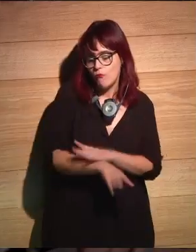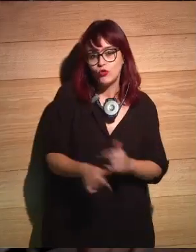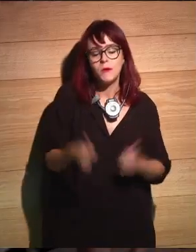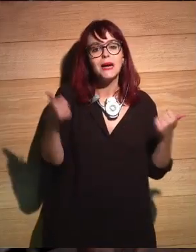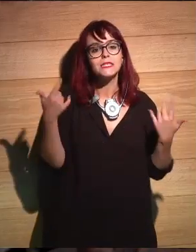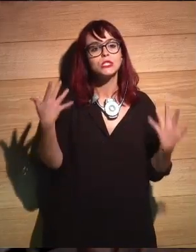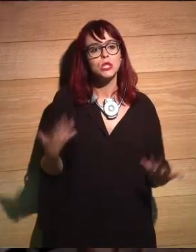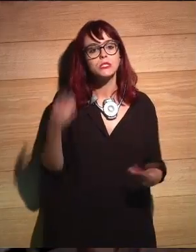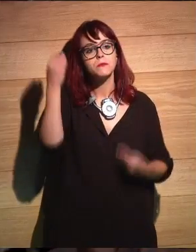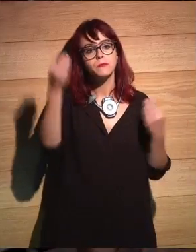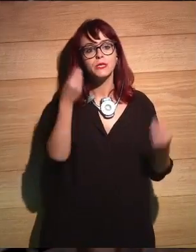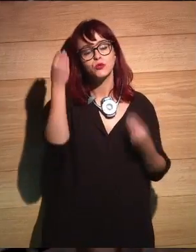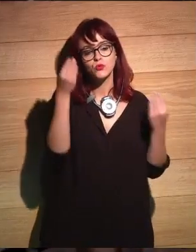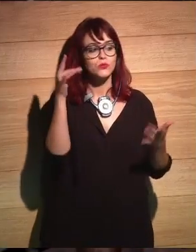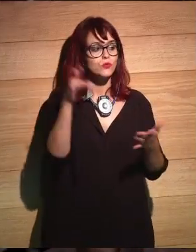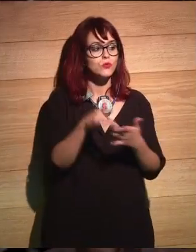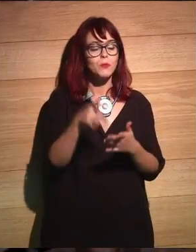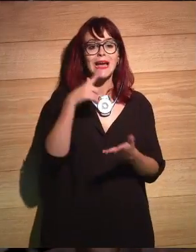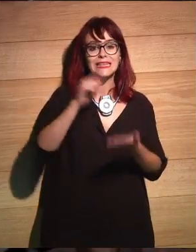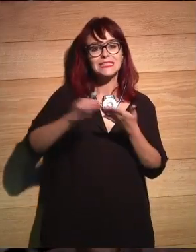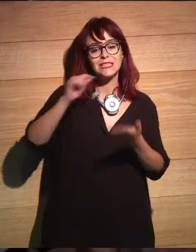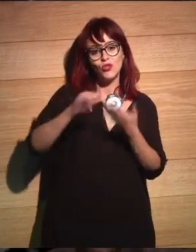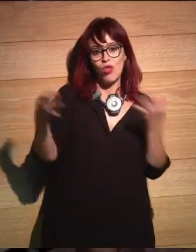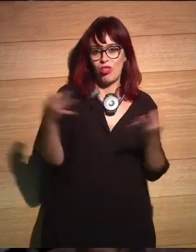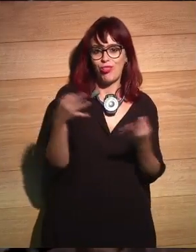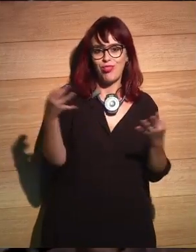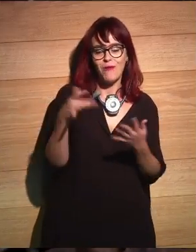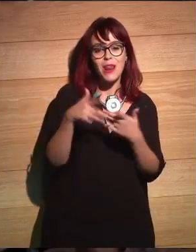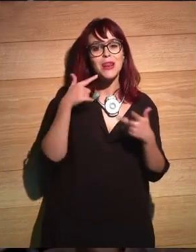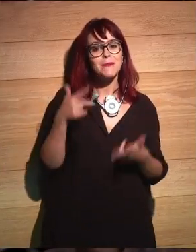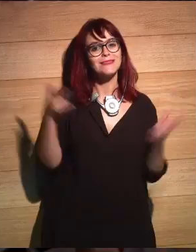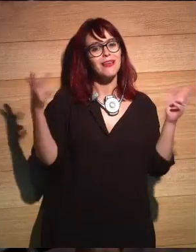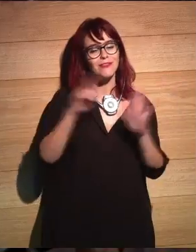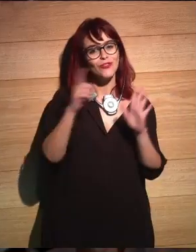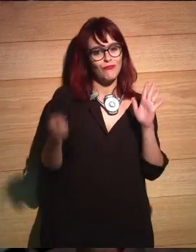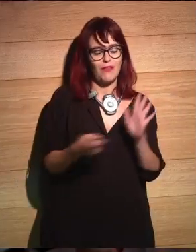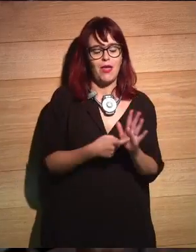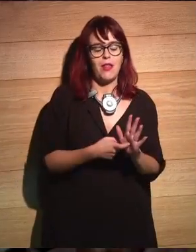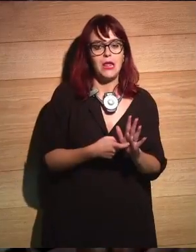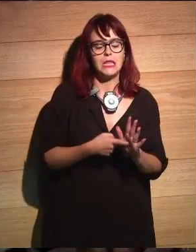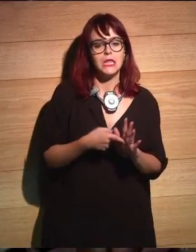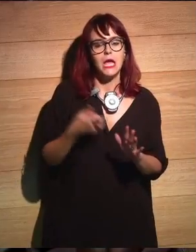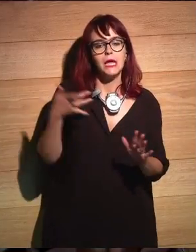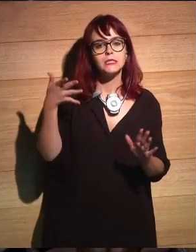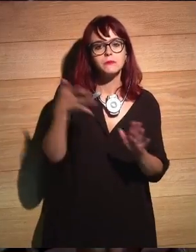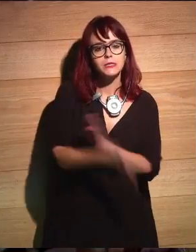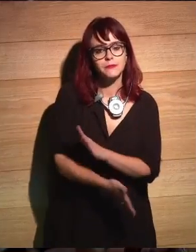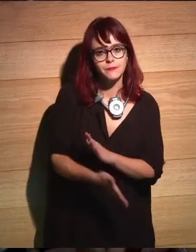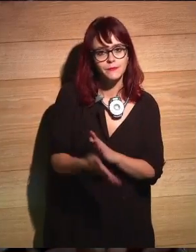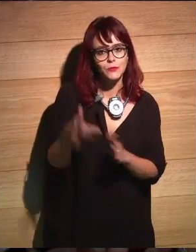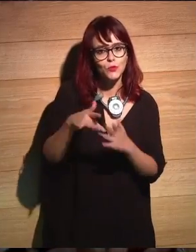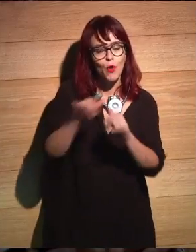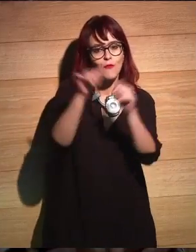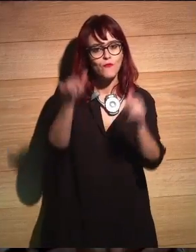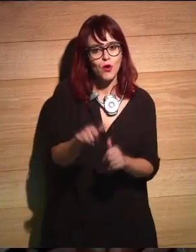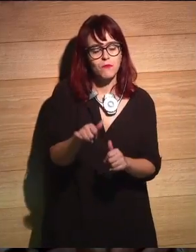get to know better Spain reading Spanish writers. And I think that in that sense, the writer has to have full liberty,